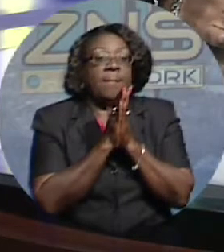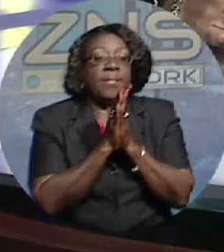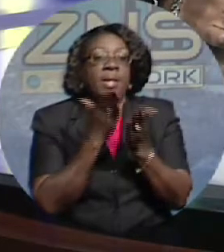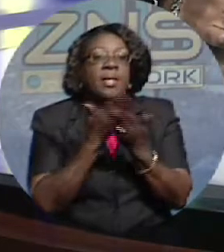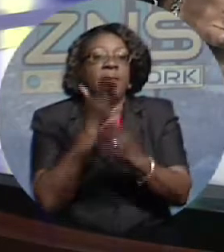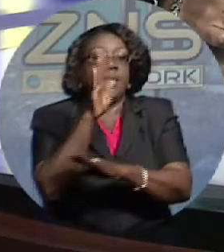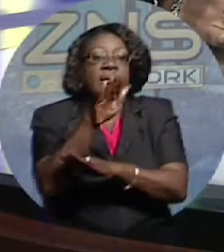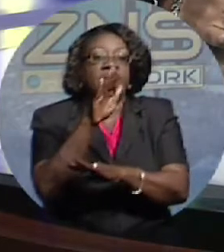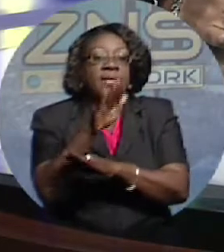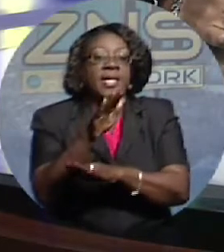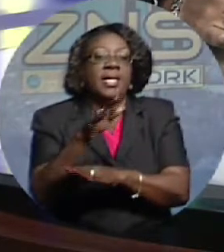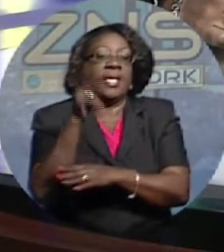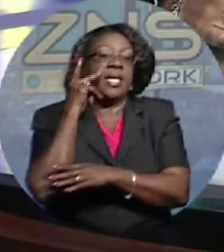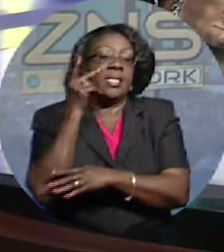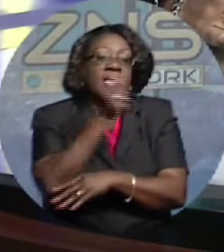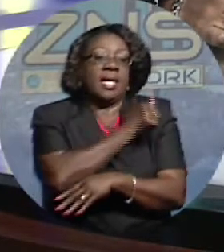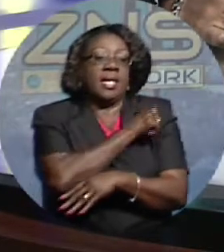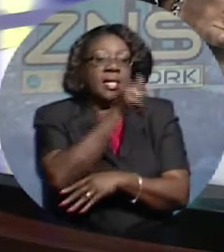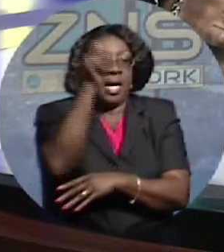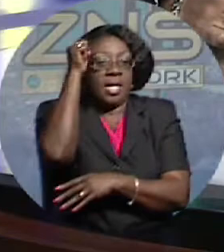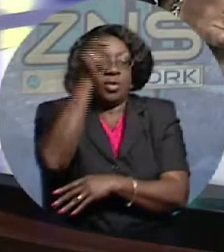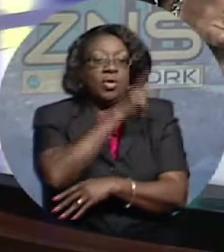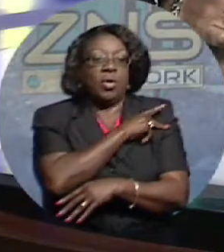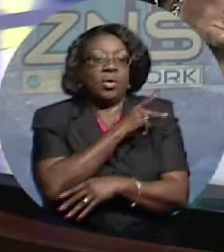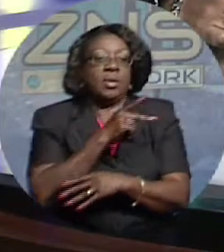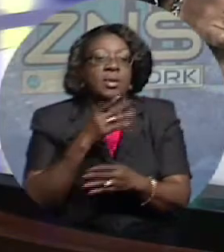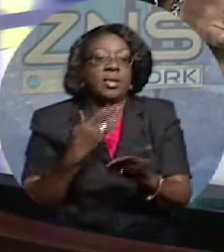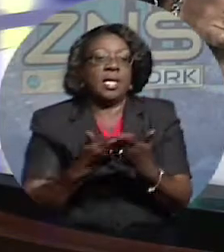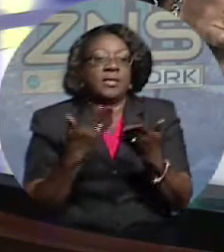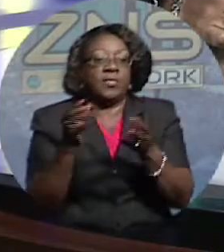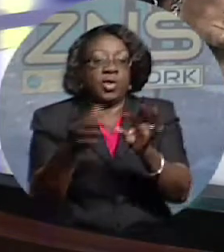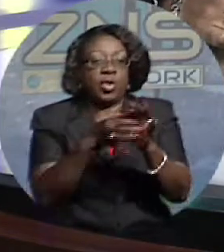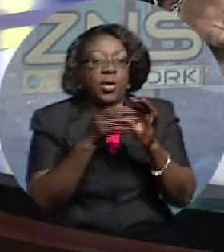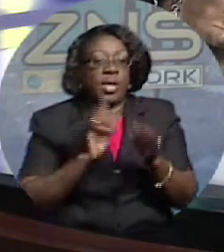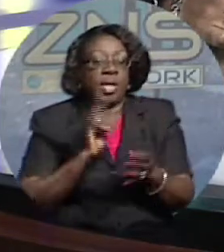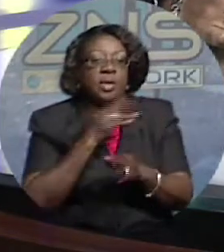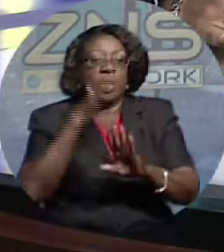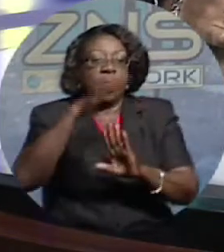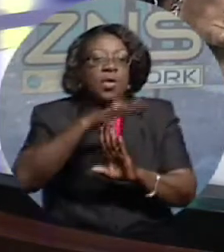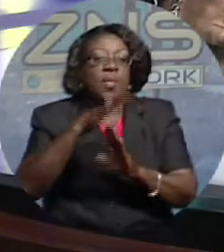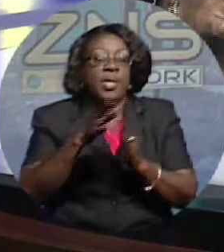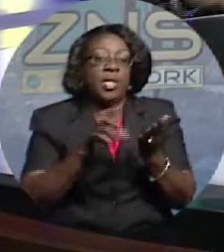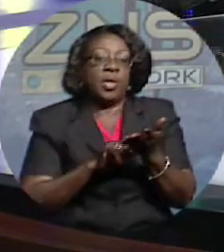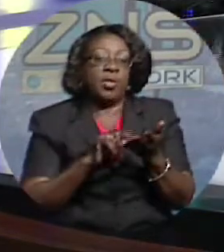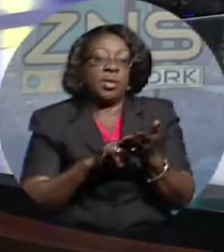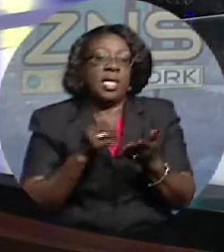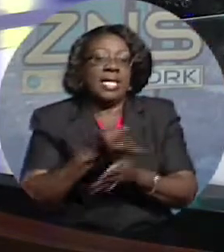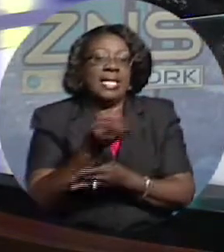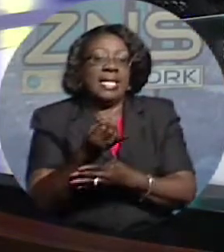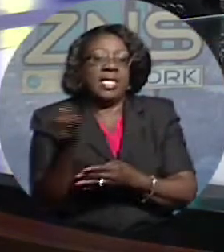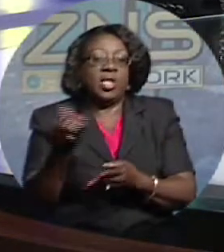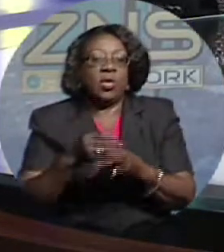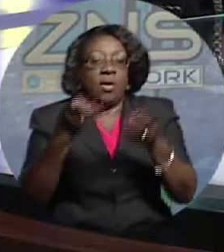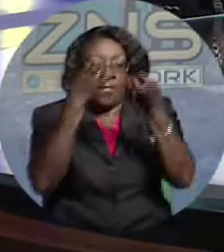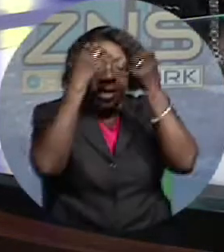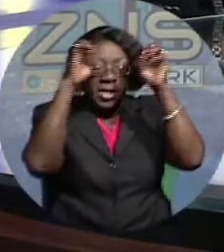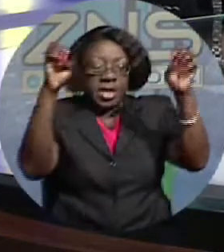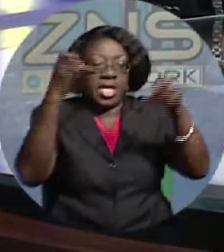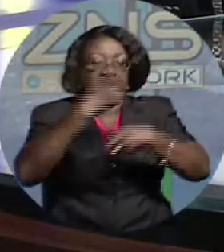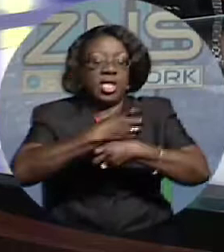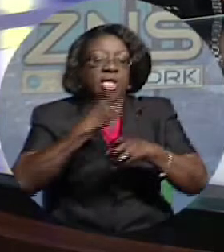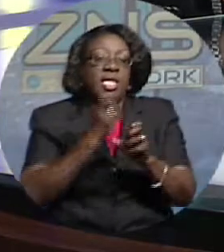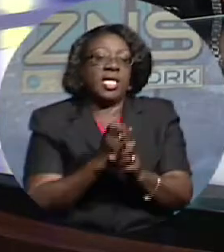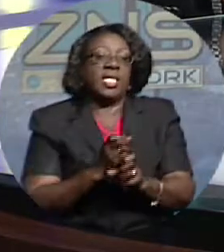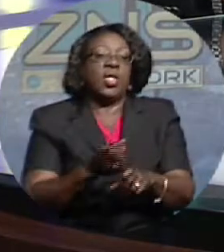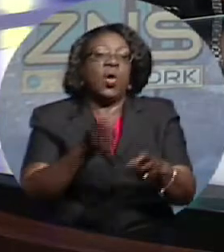Good evening, everyone. I'm Keisha Latterly. And I'm Andrew Knowles. Thanks for joining us. Well, topping the news tonight, the issue of education reform was highlighted during